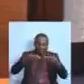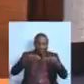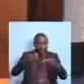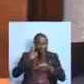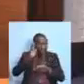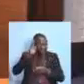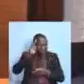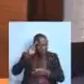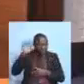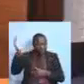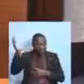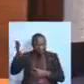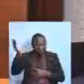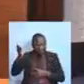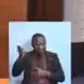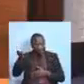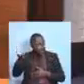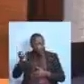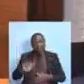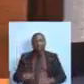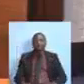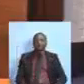Statement, the Honorable Minister of Agriculture.